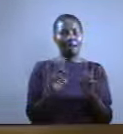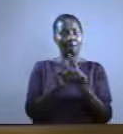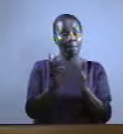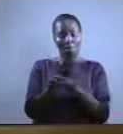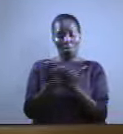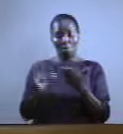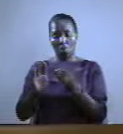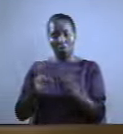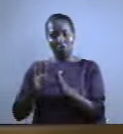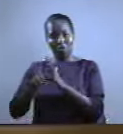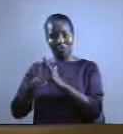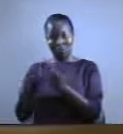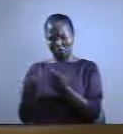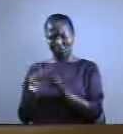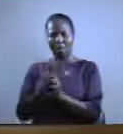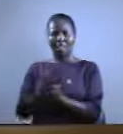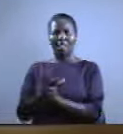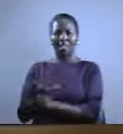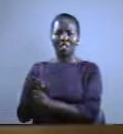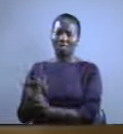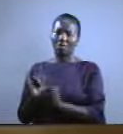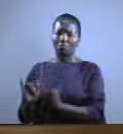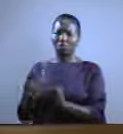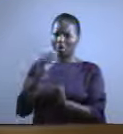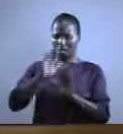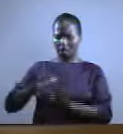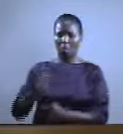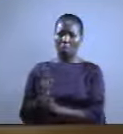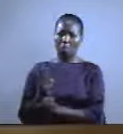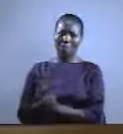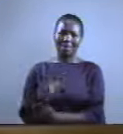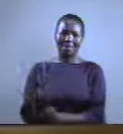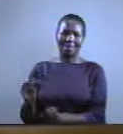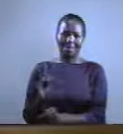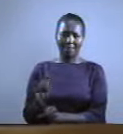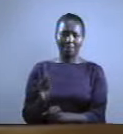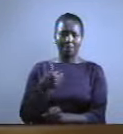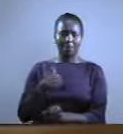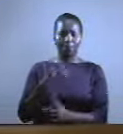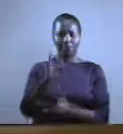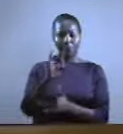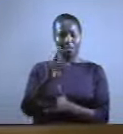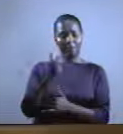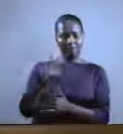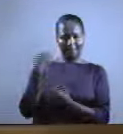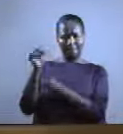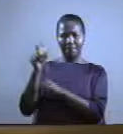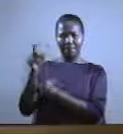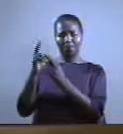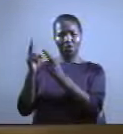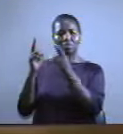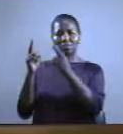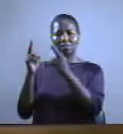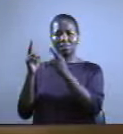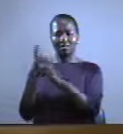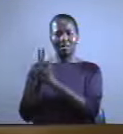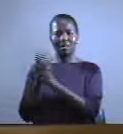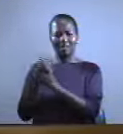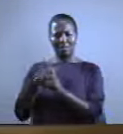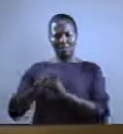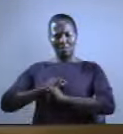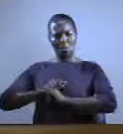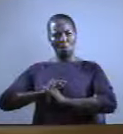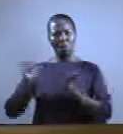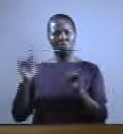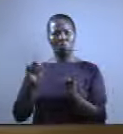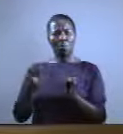in our society and often treated as second-class citizens. The IFP denounces the university's decision. What makes matters worse is